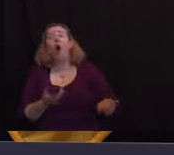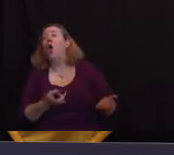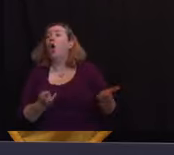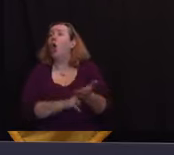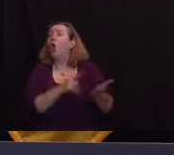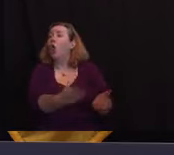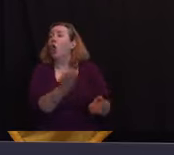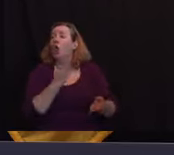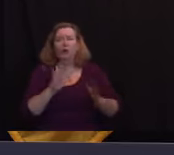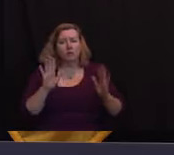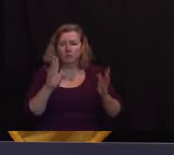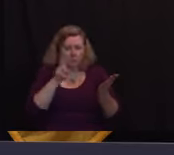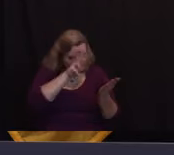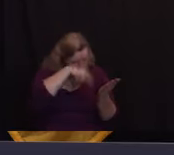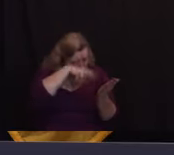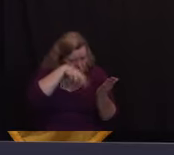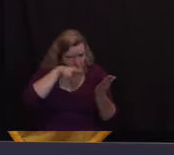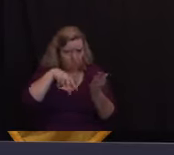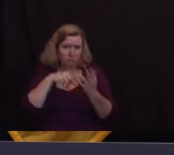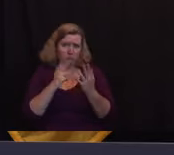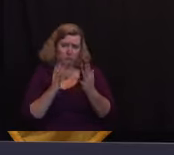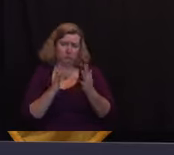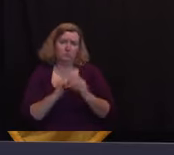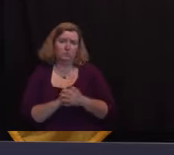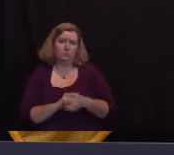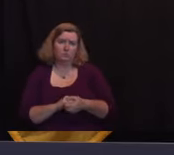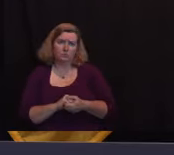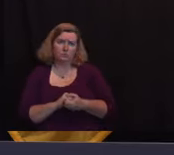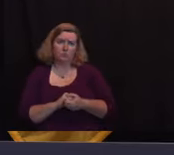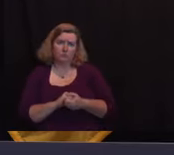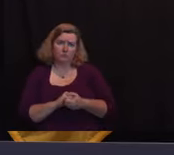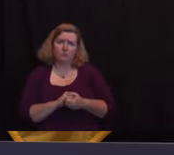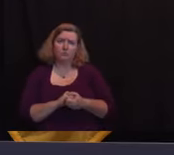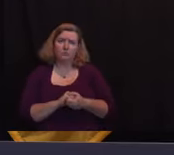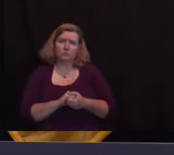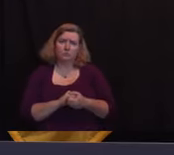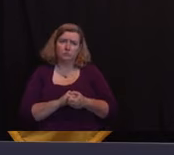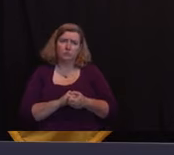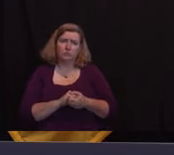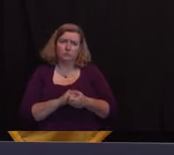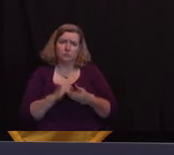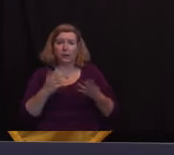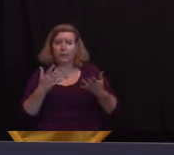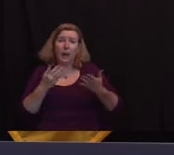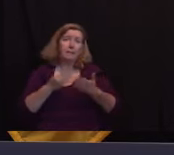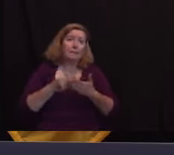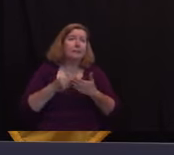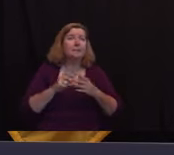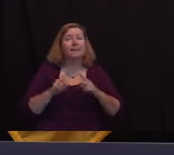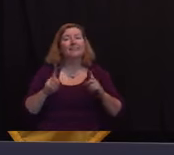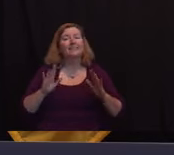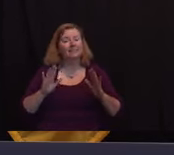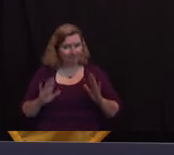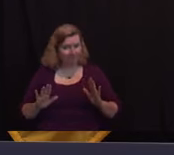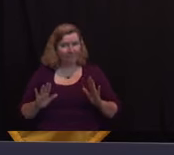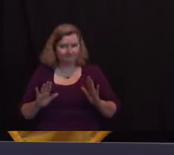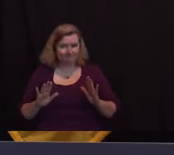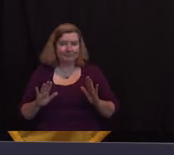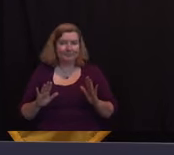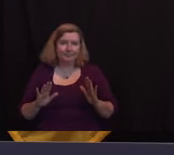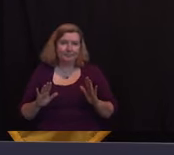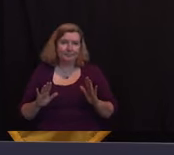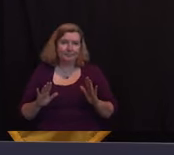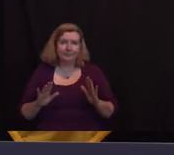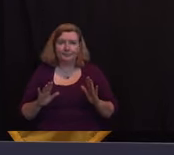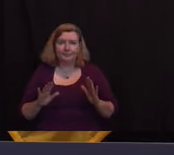up front. But it's in the category, it's a lot of money, but frankly, on this one, there's no amount of money that we